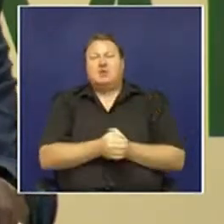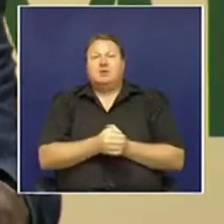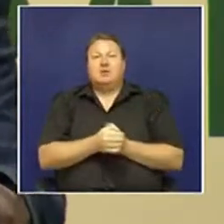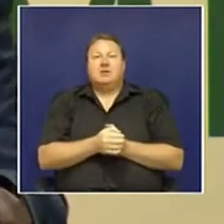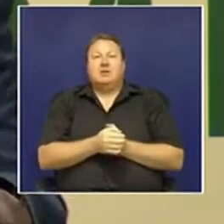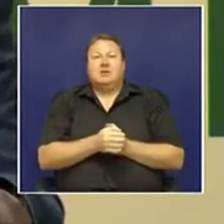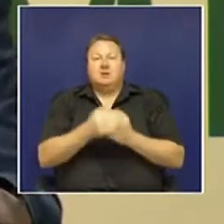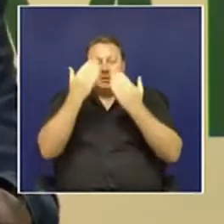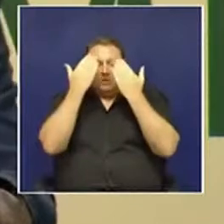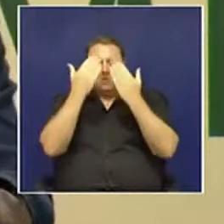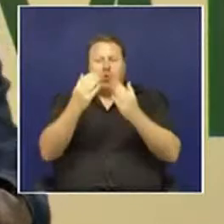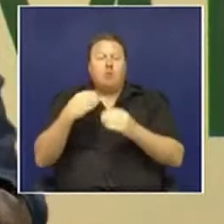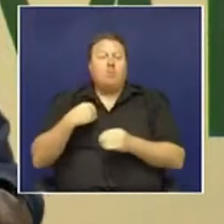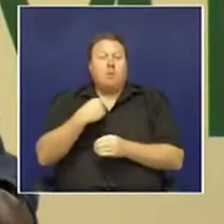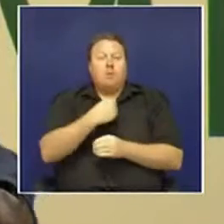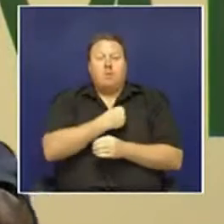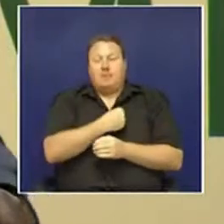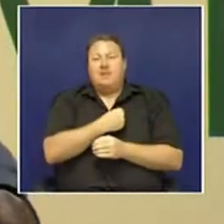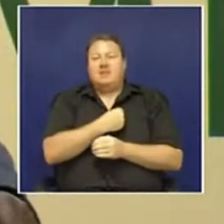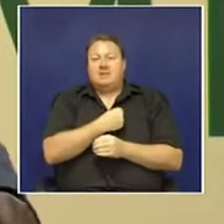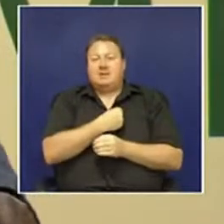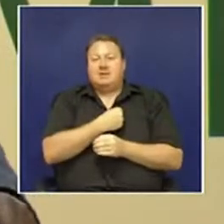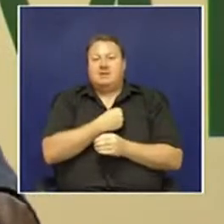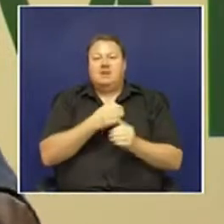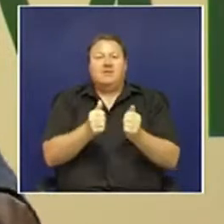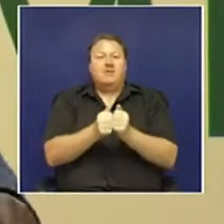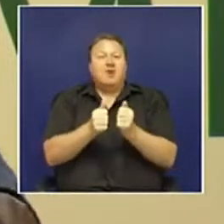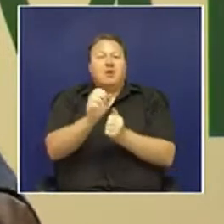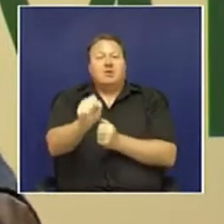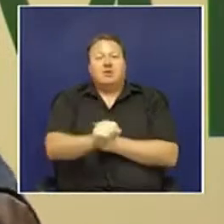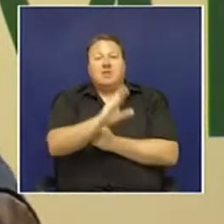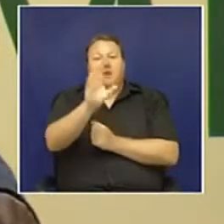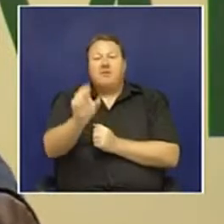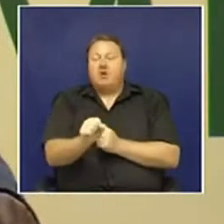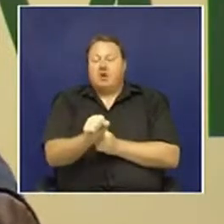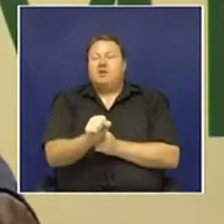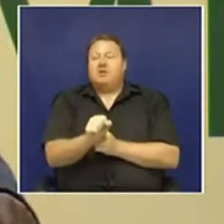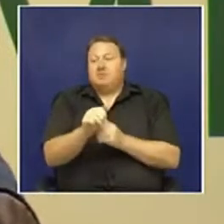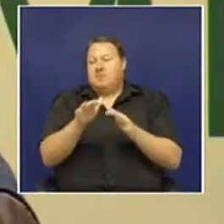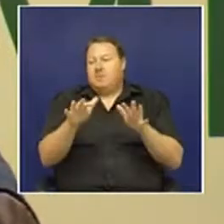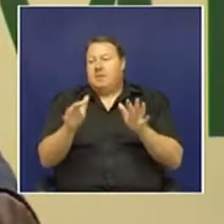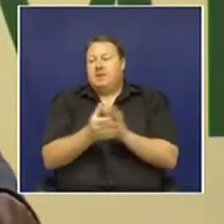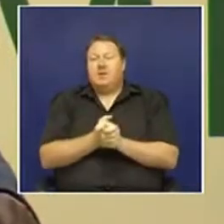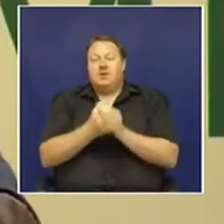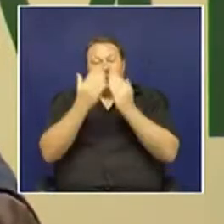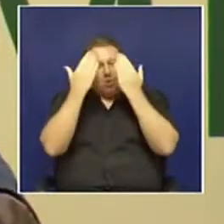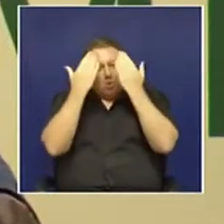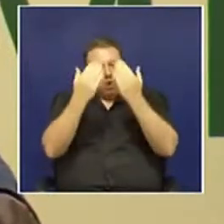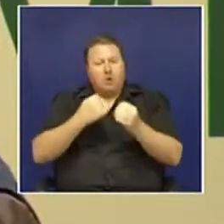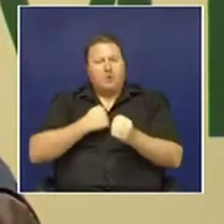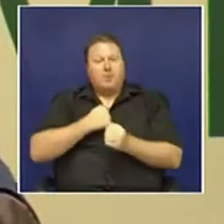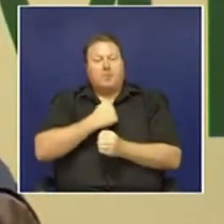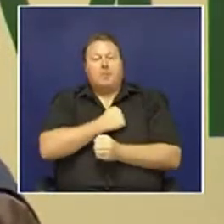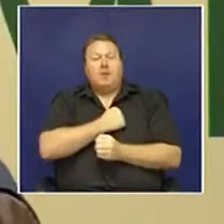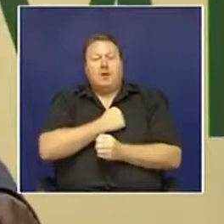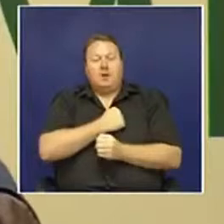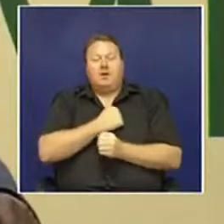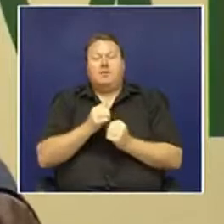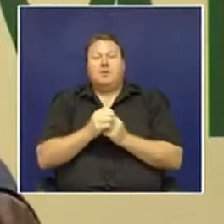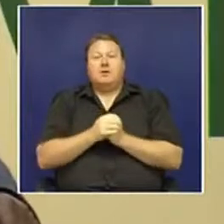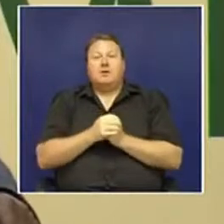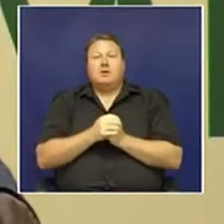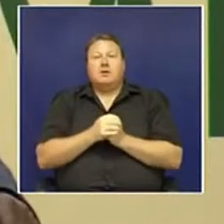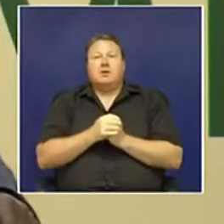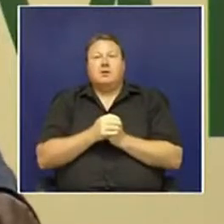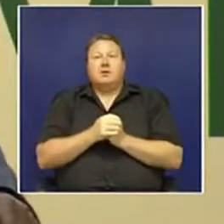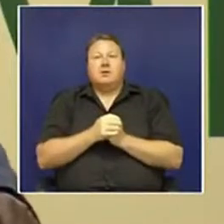honorable members and fellow South Africans. I have the honor to table the following documents before